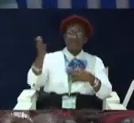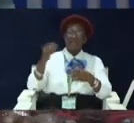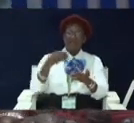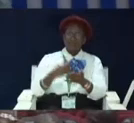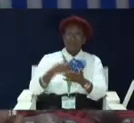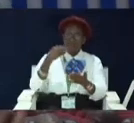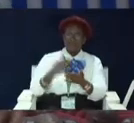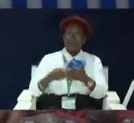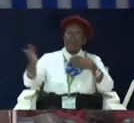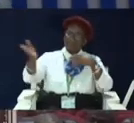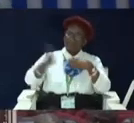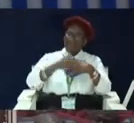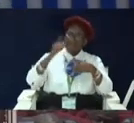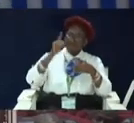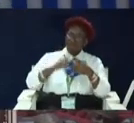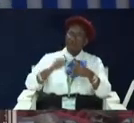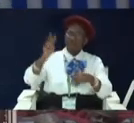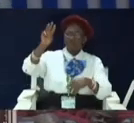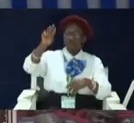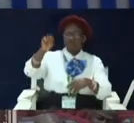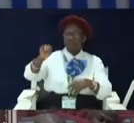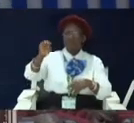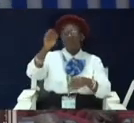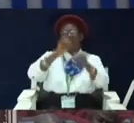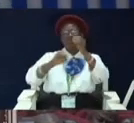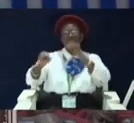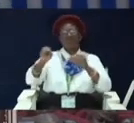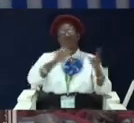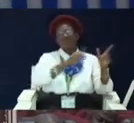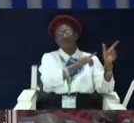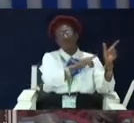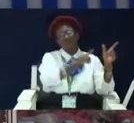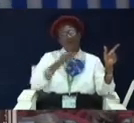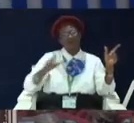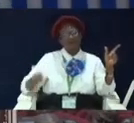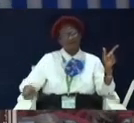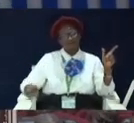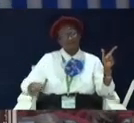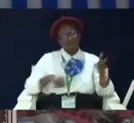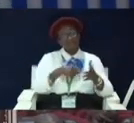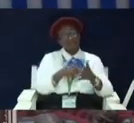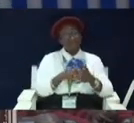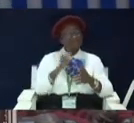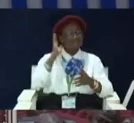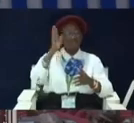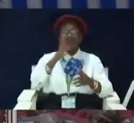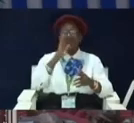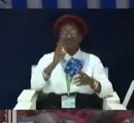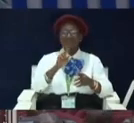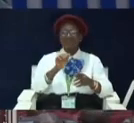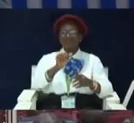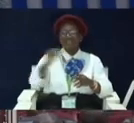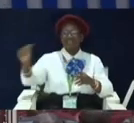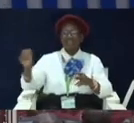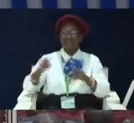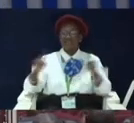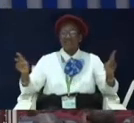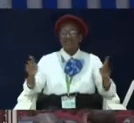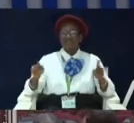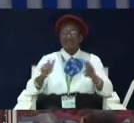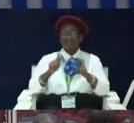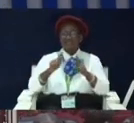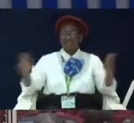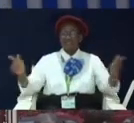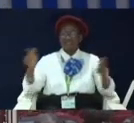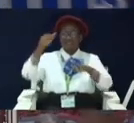o. Oh Lord, this is going to be a very great night. Alẹ́ yìí yóò jẹ́ alẹ́